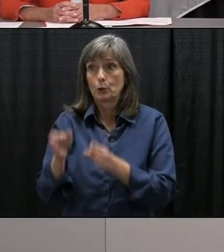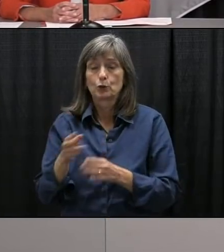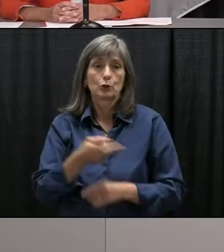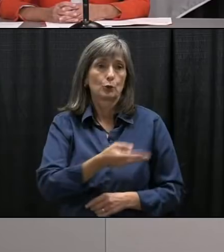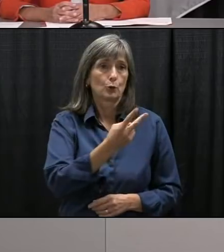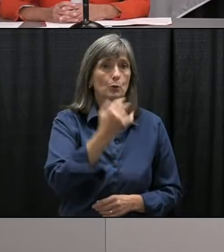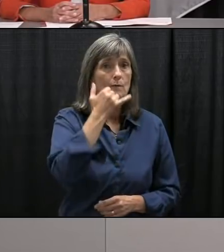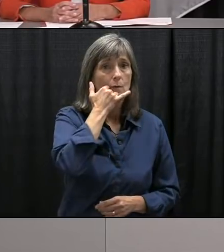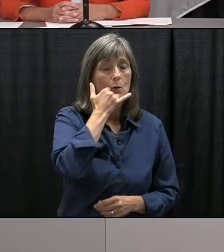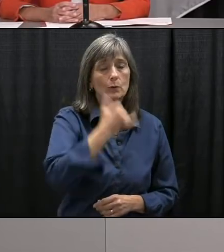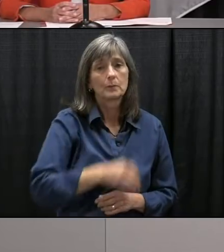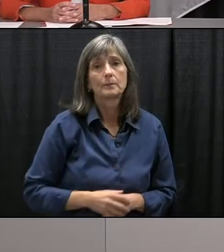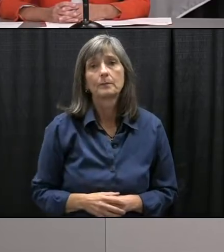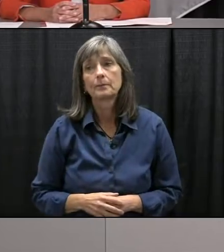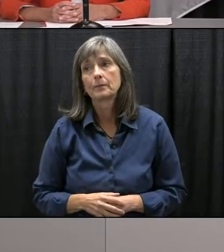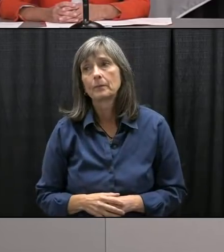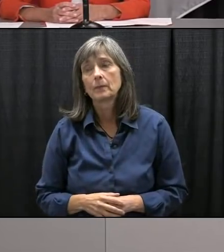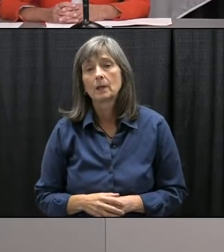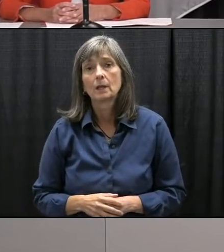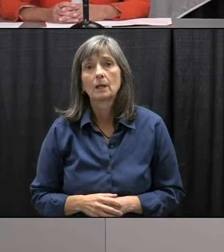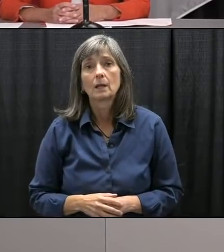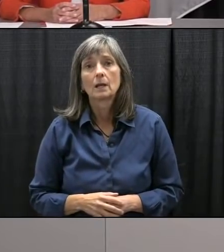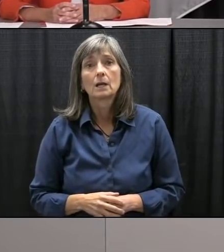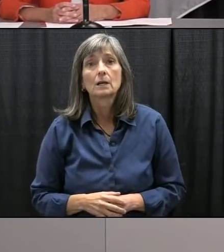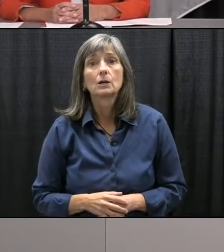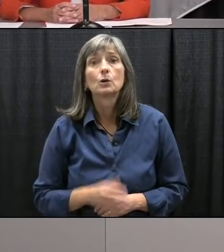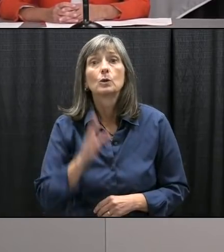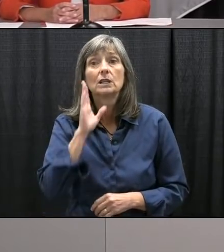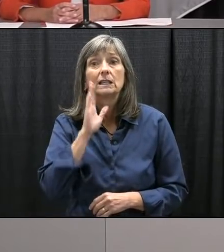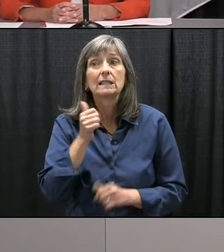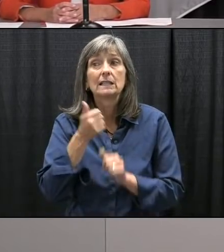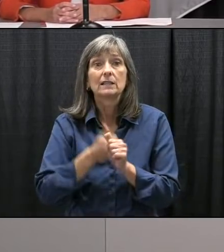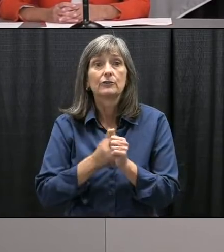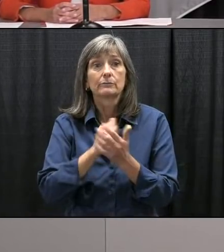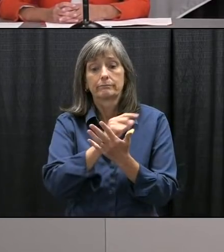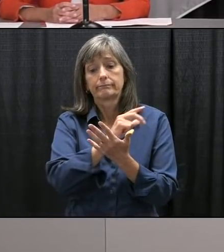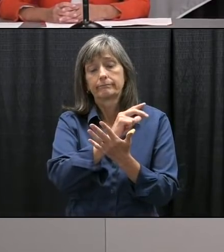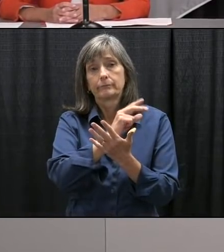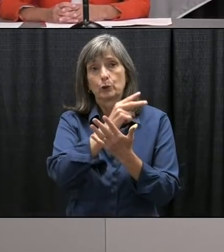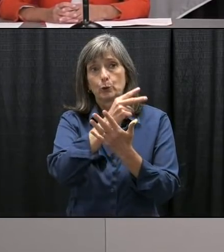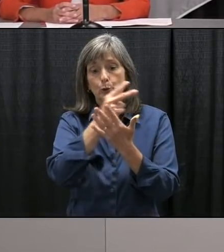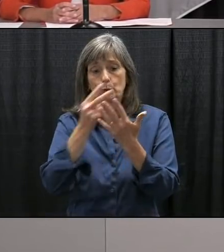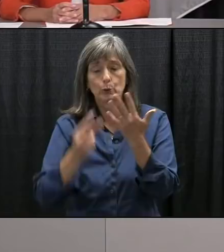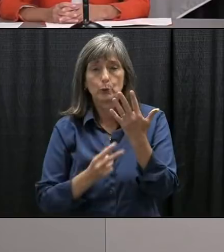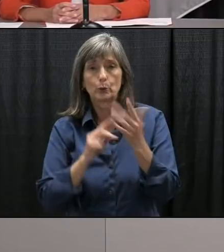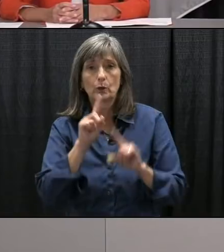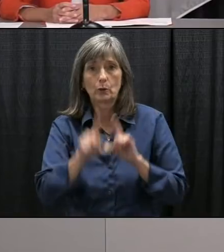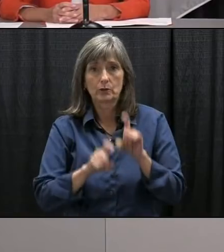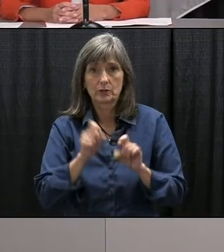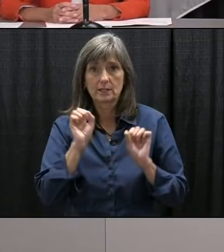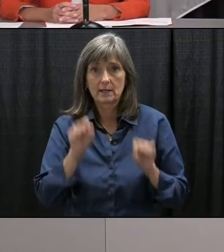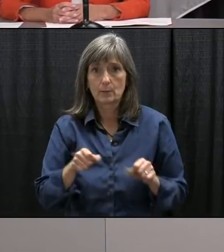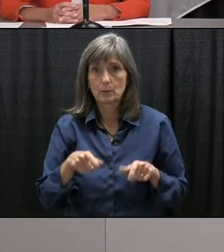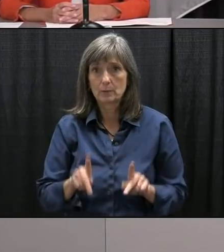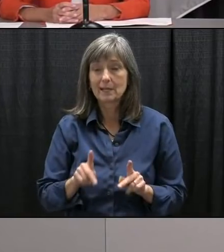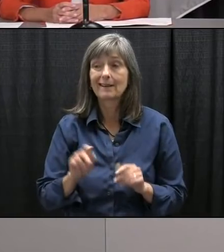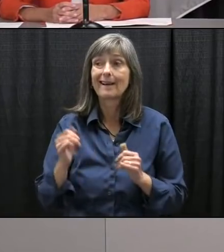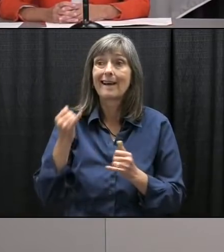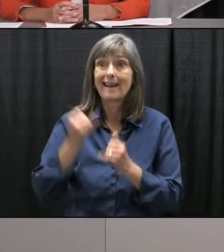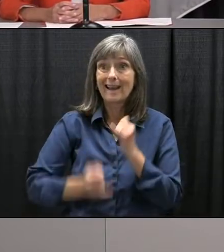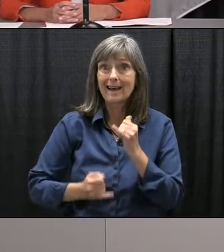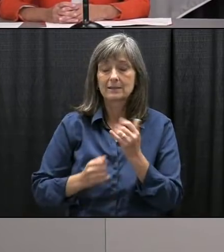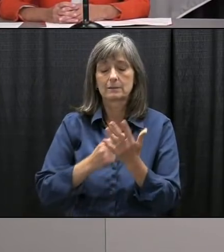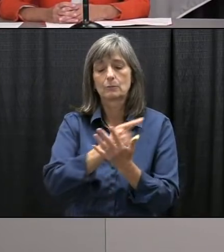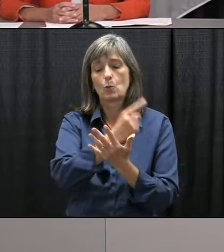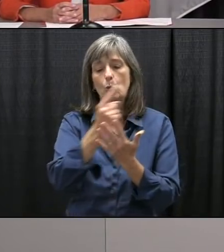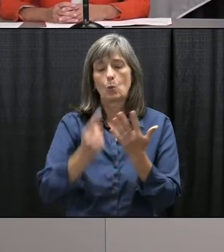The first round of the question and answer session will give each reporter the opportunity to ask 1 question and 1 follow-up. Following this, there will be a final round where each